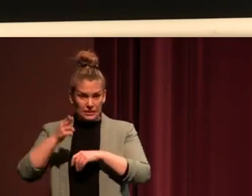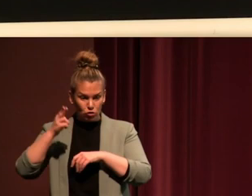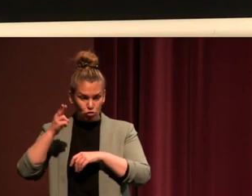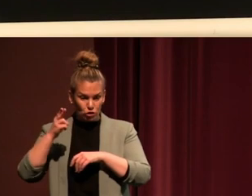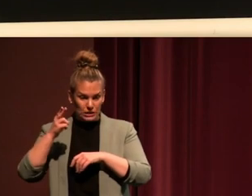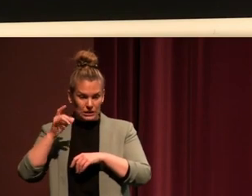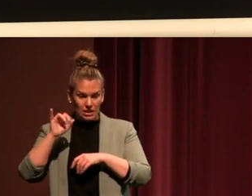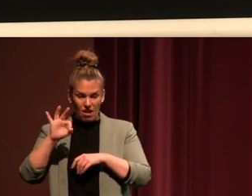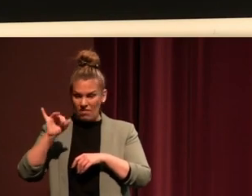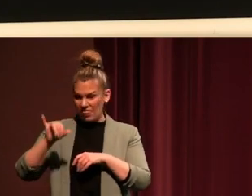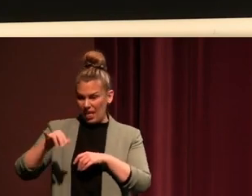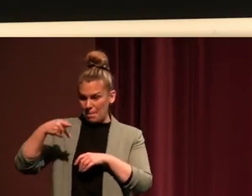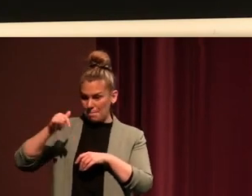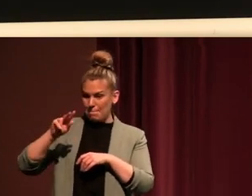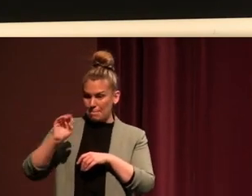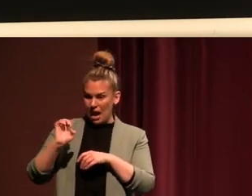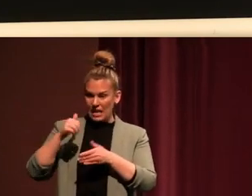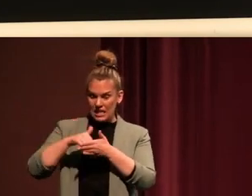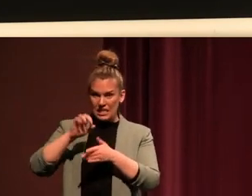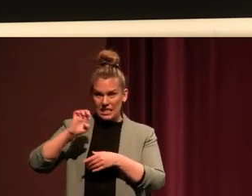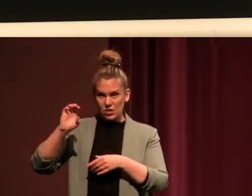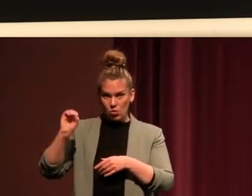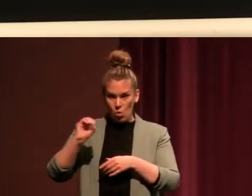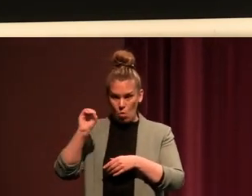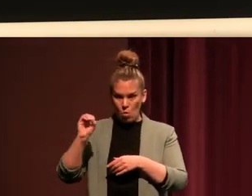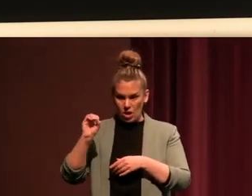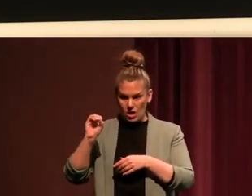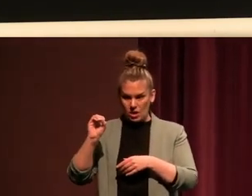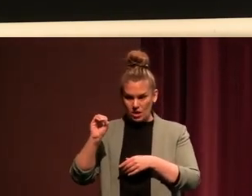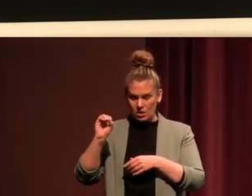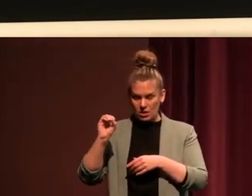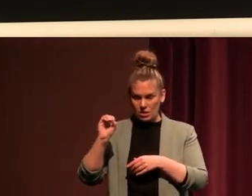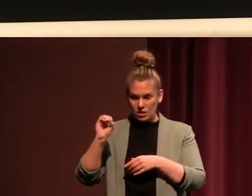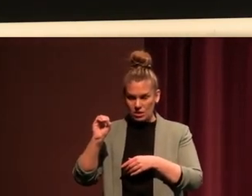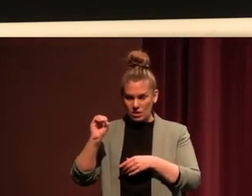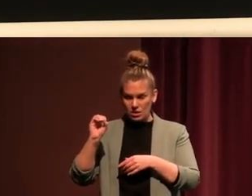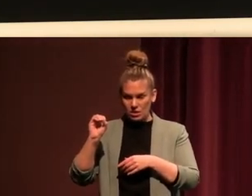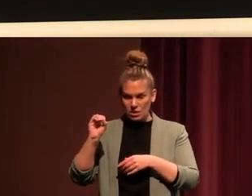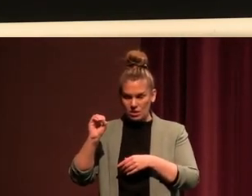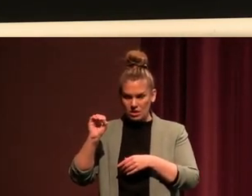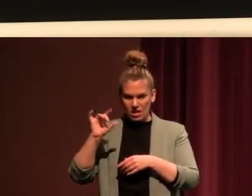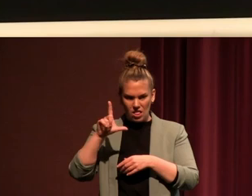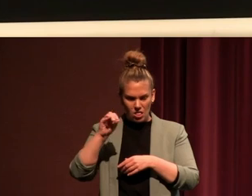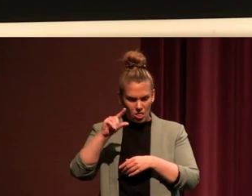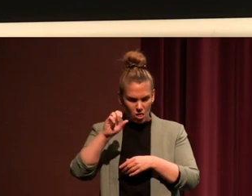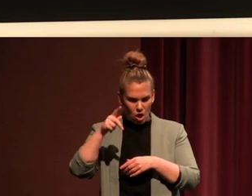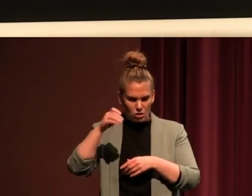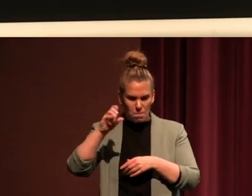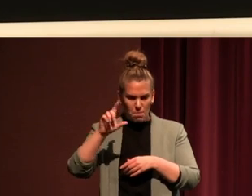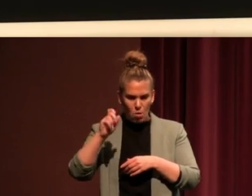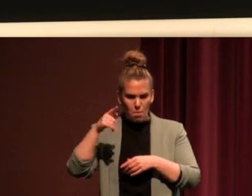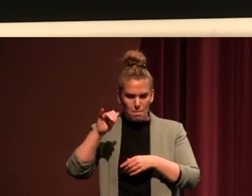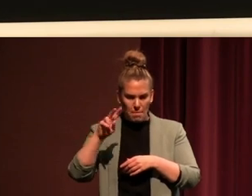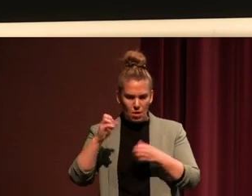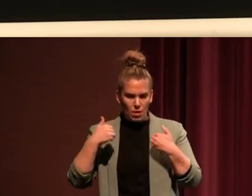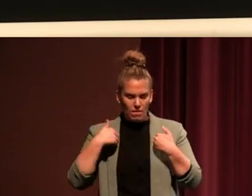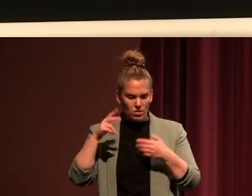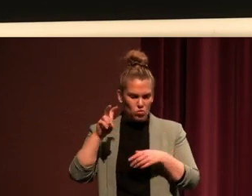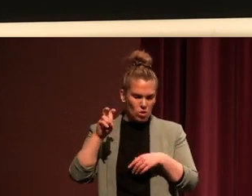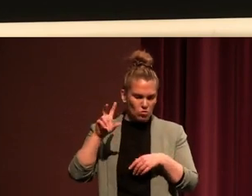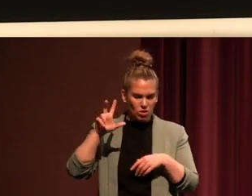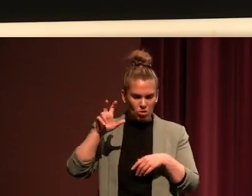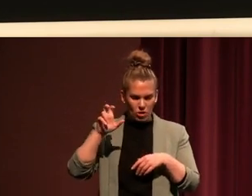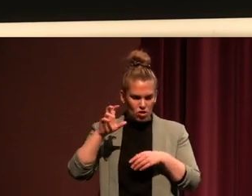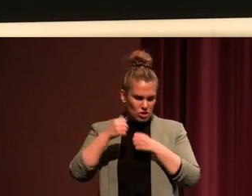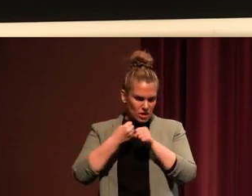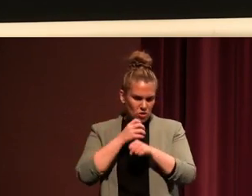eastern Oregon, that a lot of those dense stands of lodgepole pine had lodgepole pine that are 250, 300 years old that